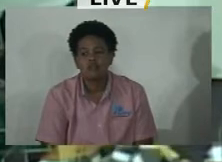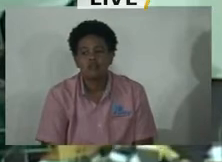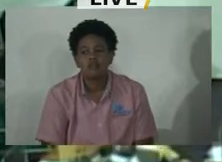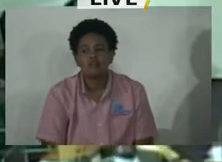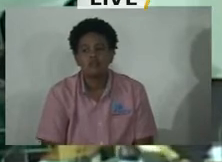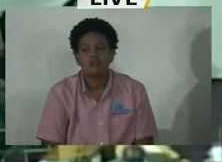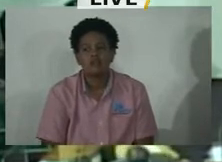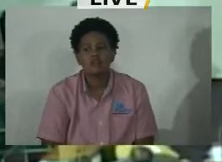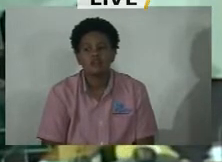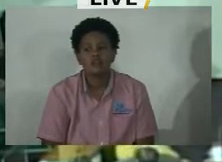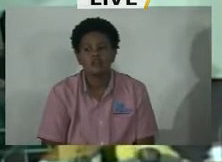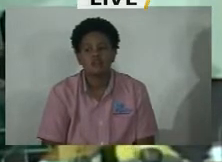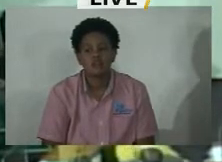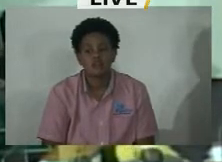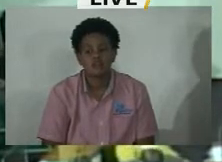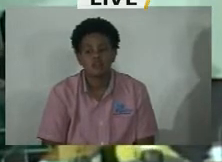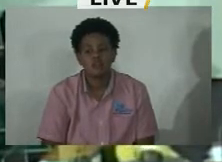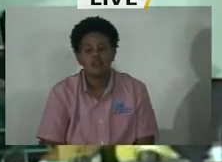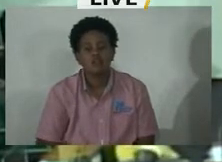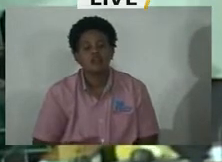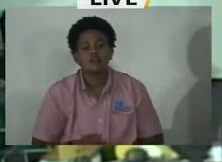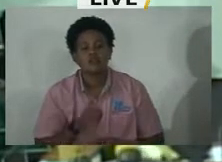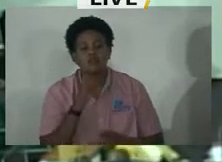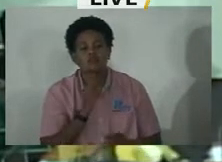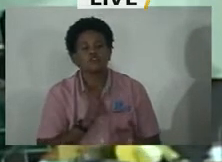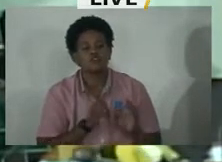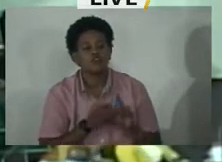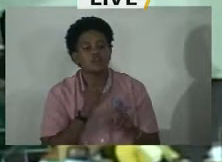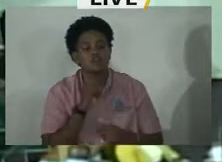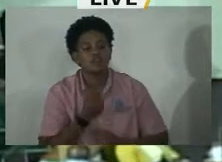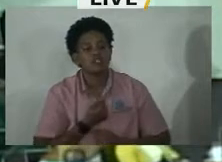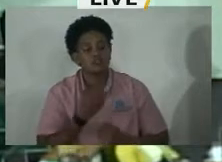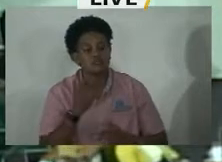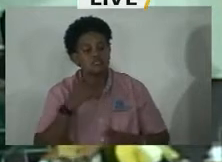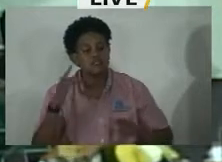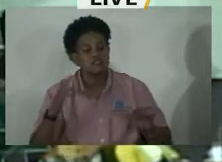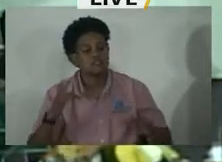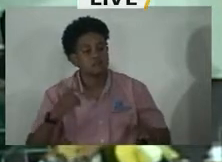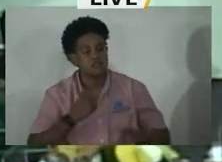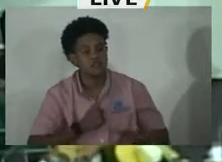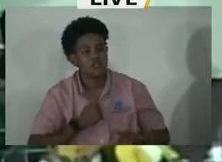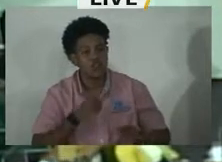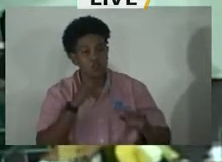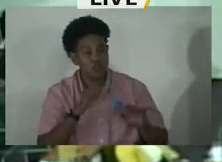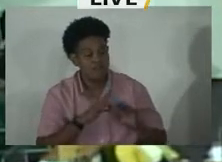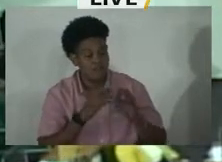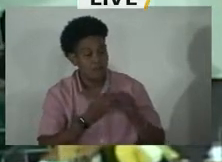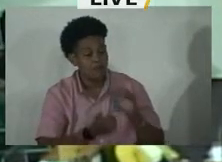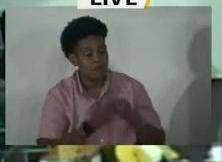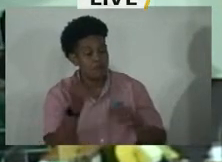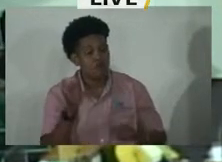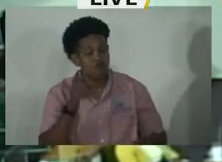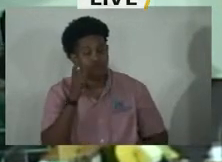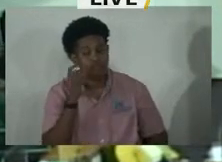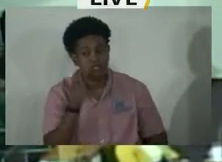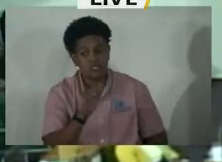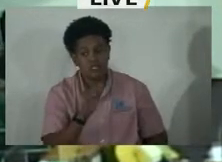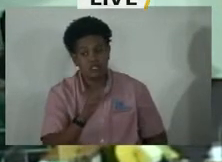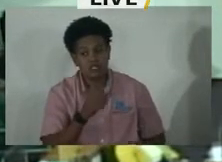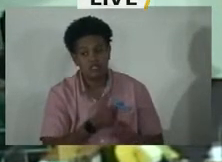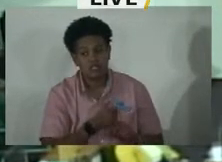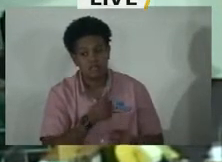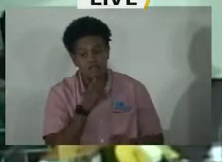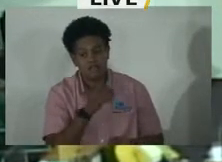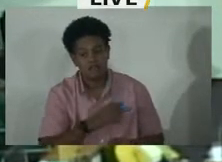expressions of sympathy and condolence to the family of the most recent